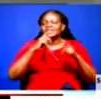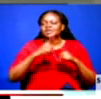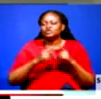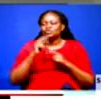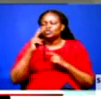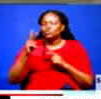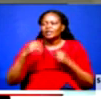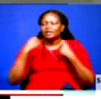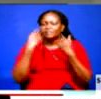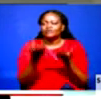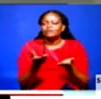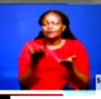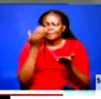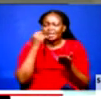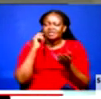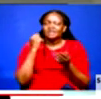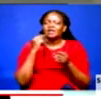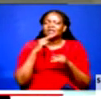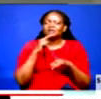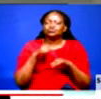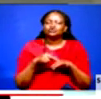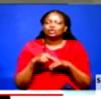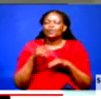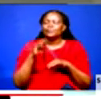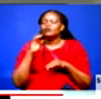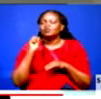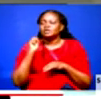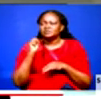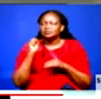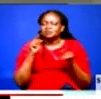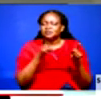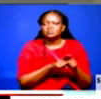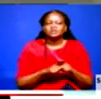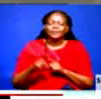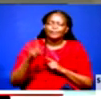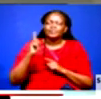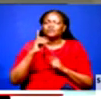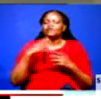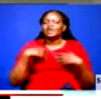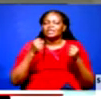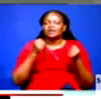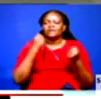released by the Kenya National Bureau of Statistics as well as the Ministry of Health.